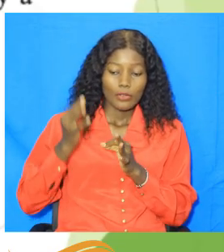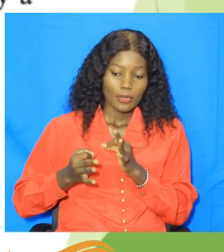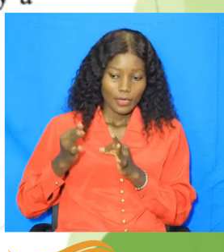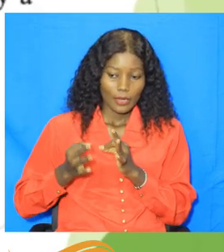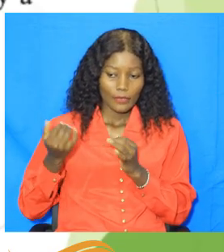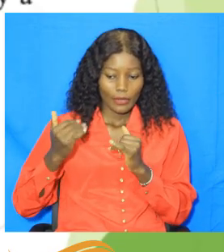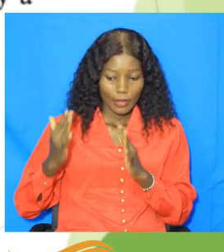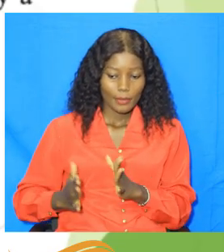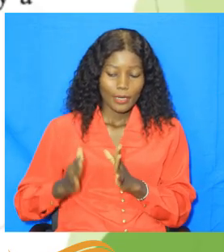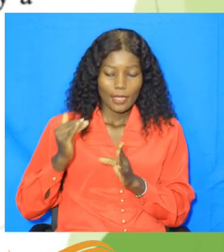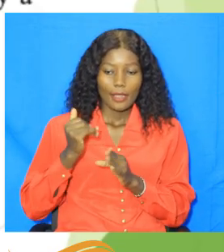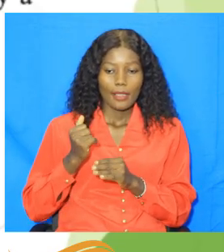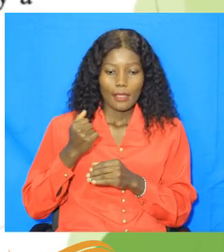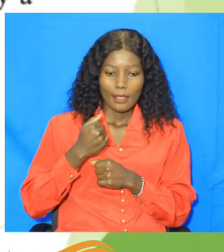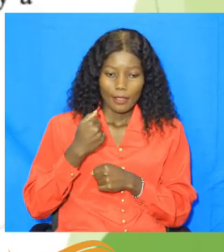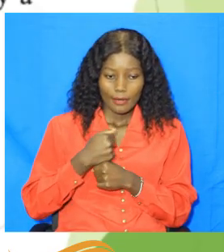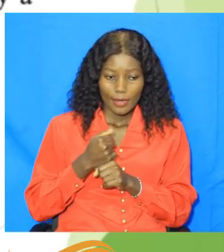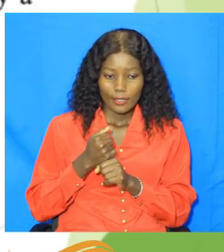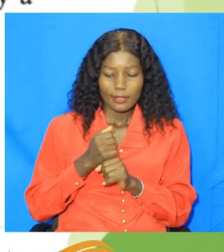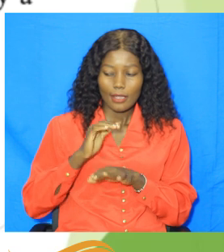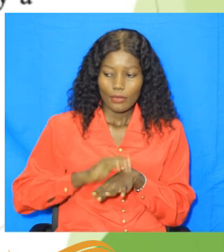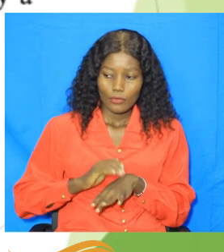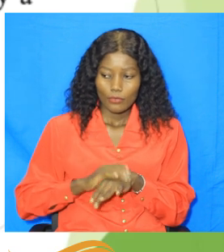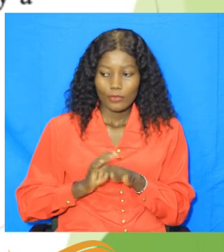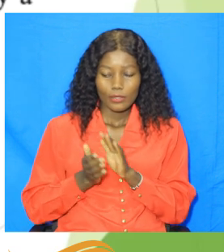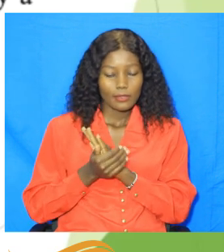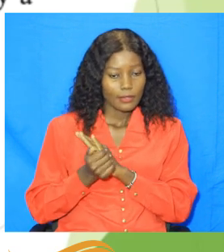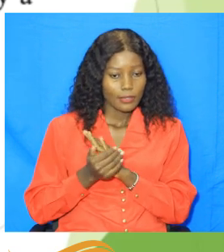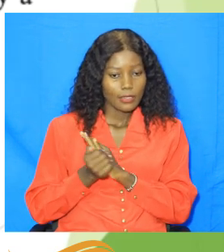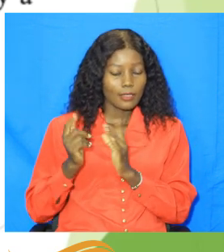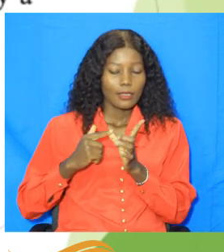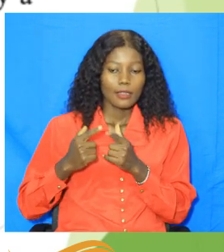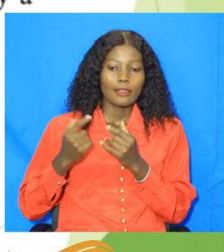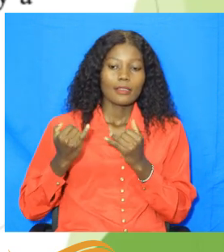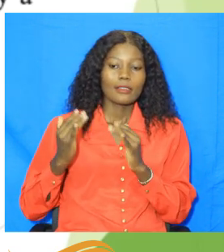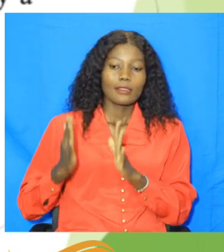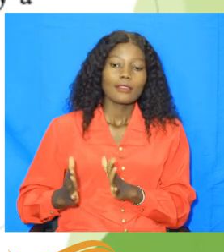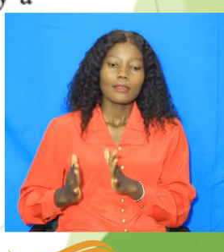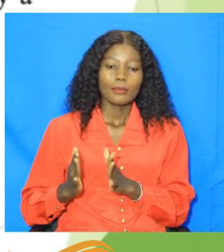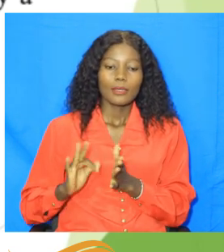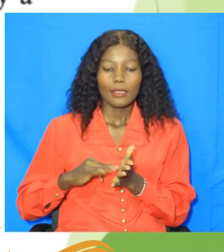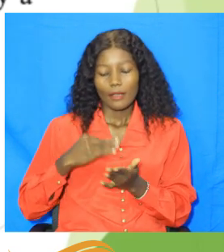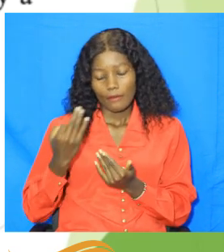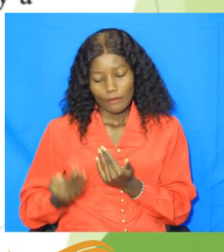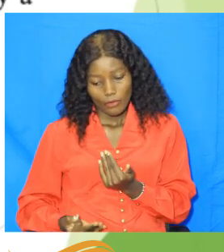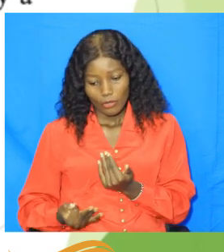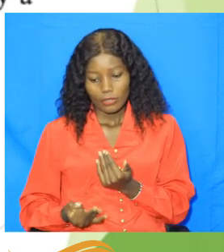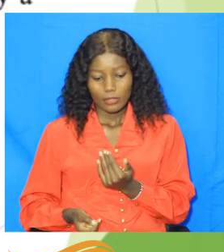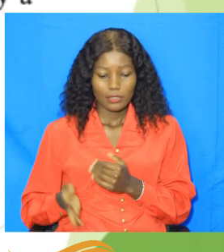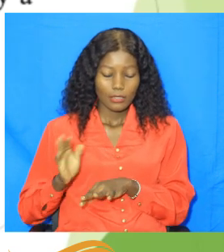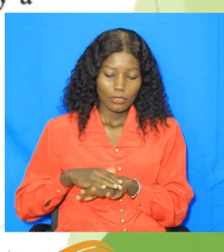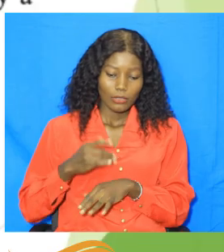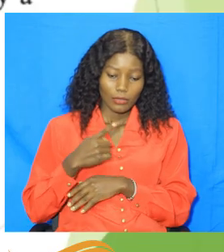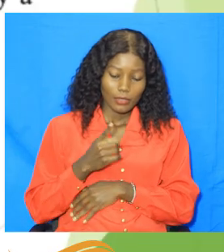or executes a very good technique, then the athlete falls down on their own